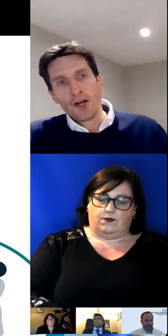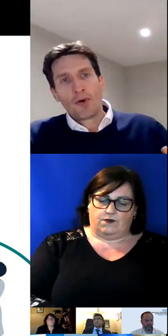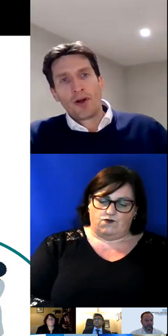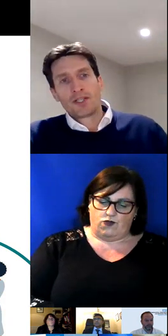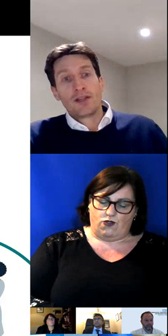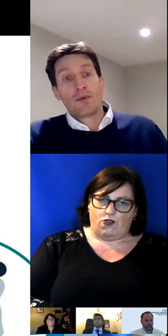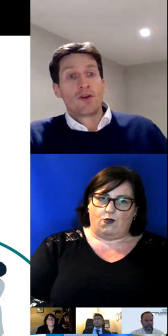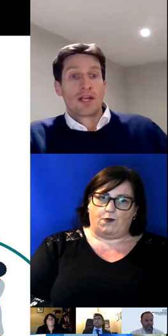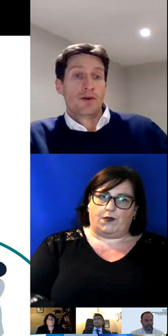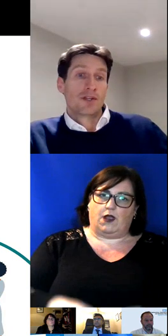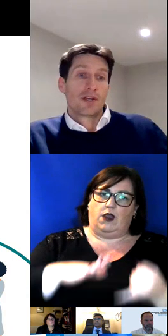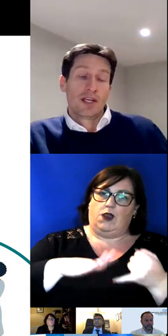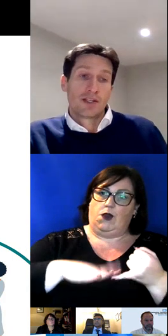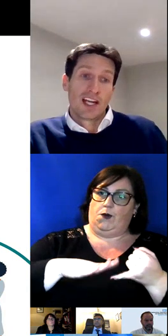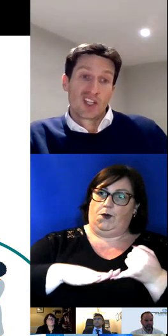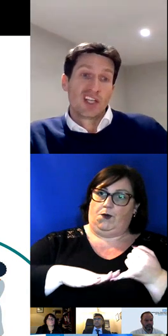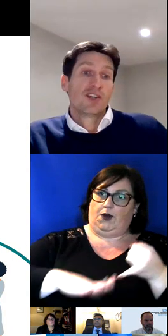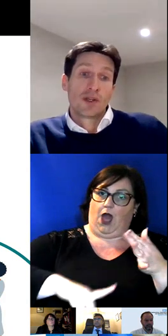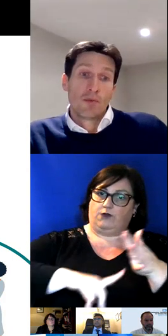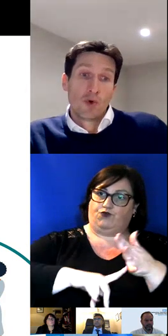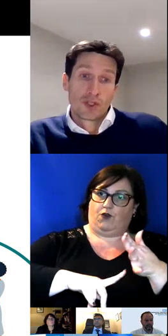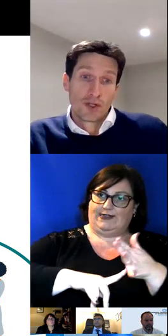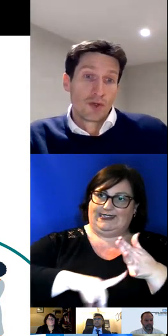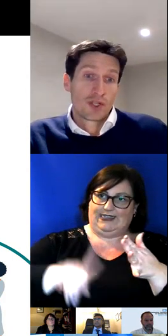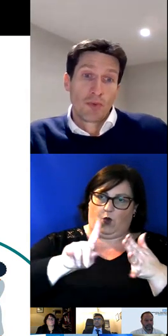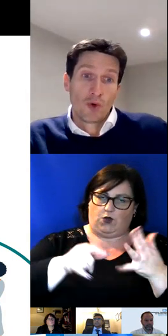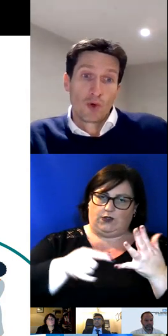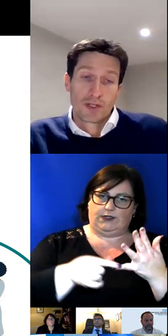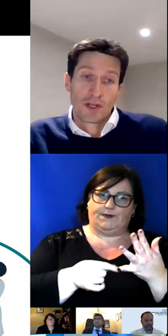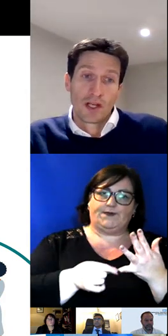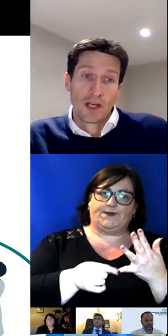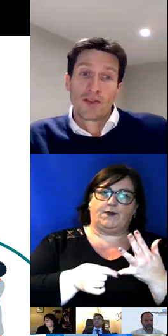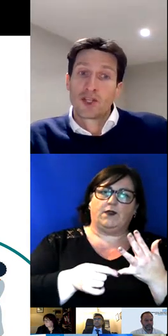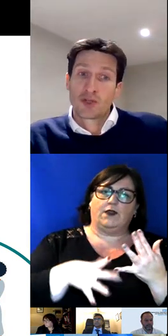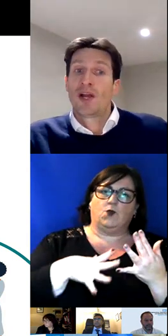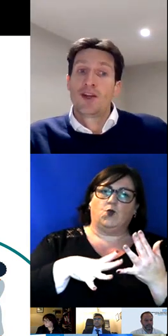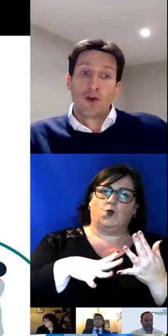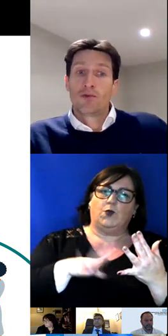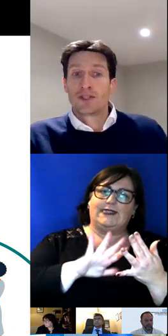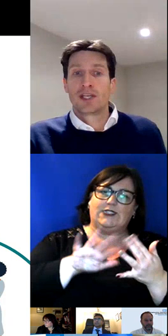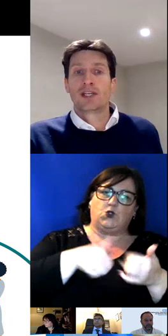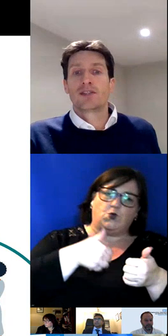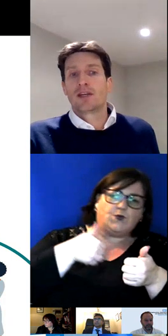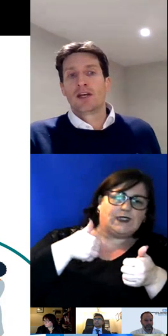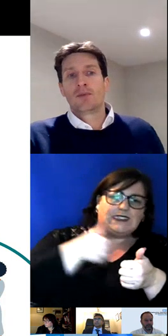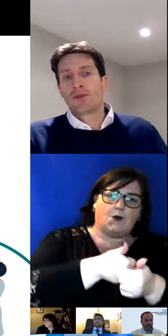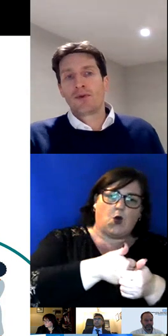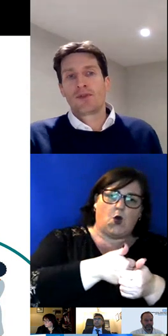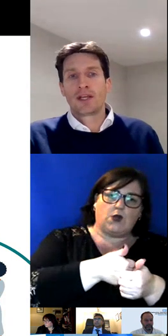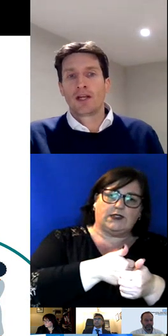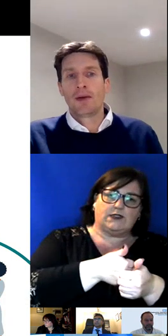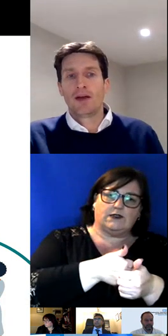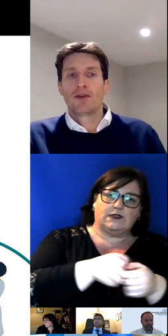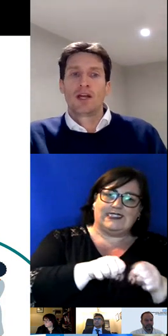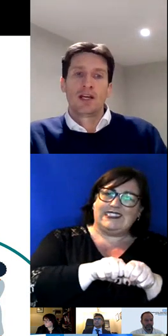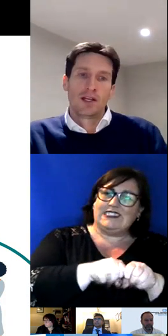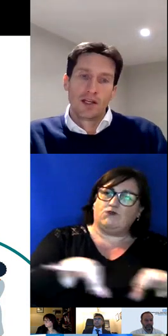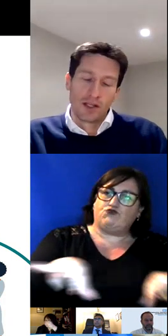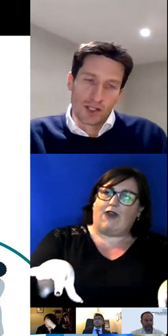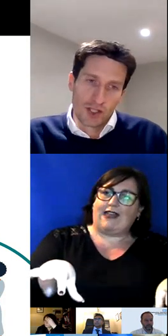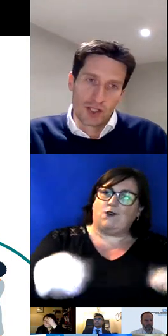And the final priority that we've got here is actually doing more to support the spread of disease through thinking